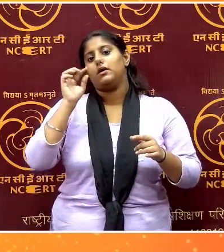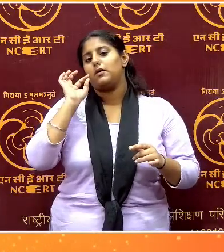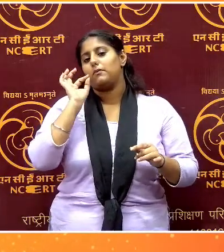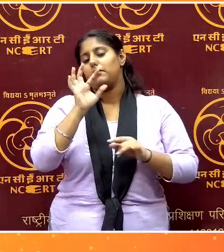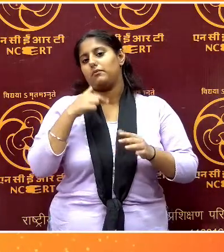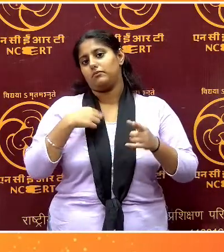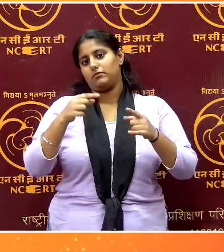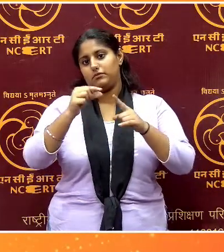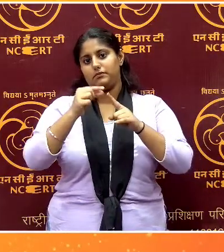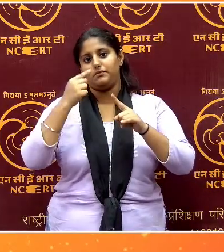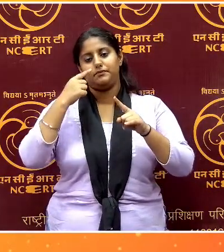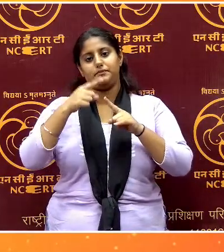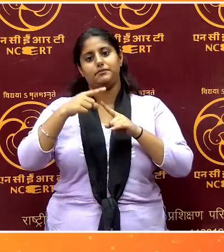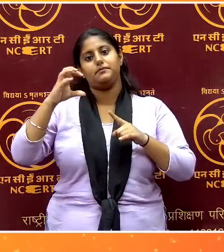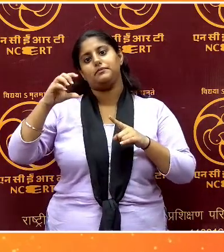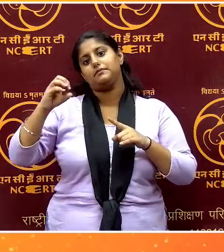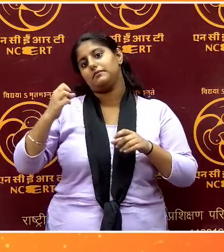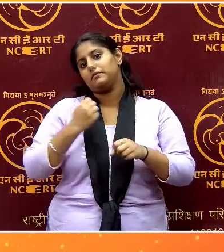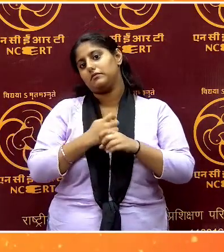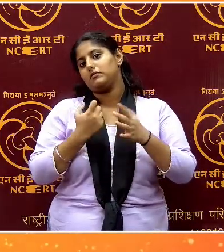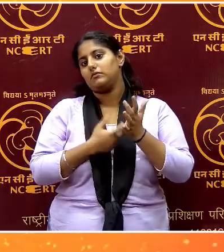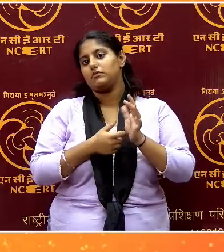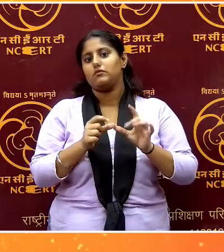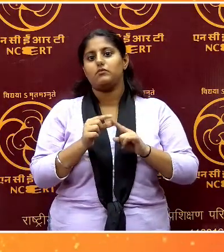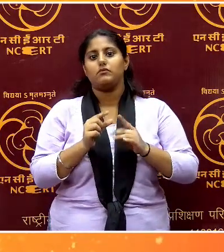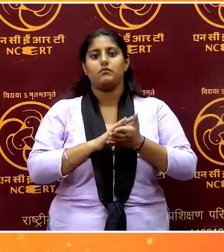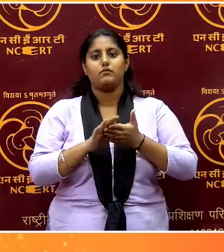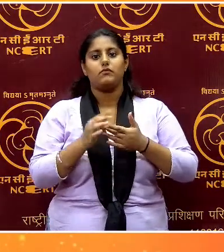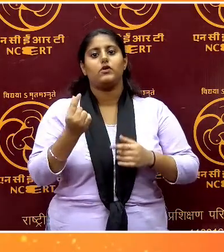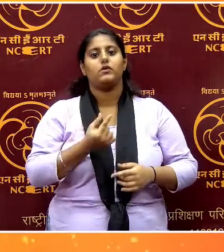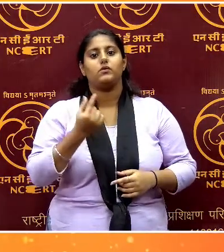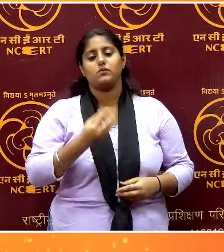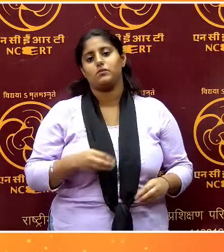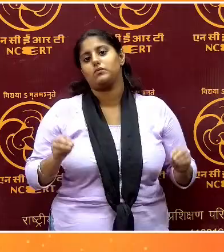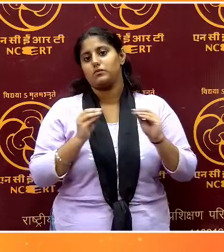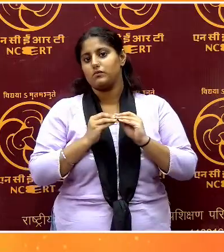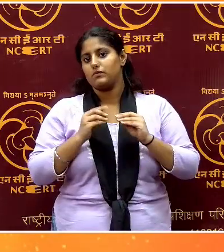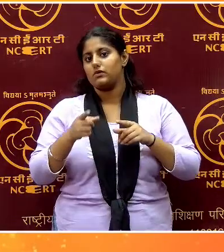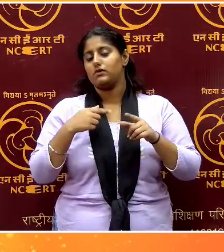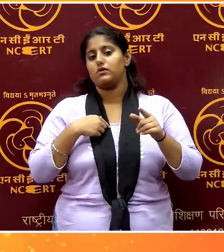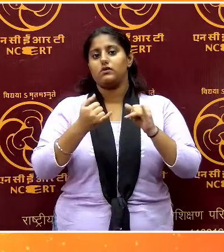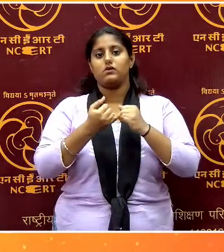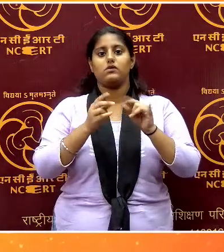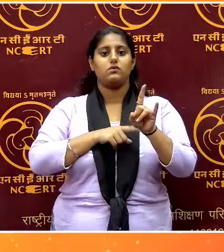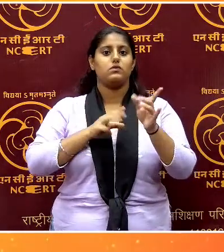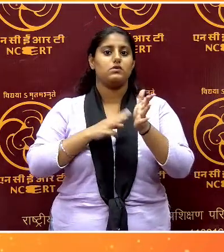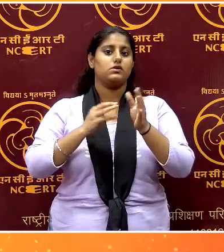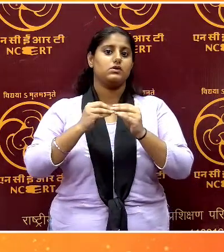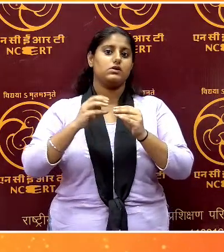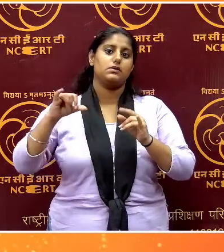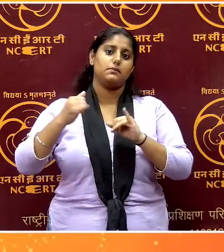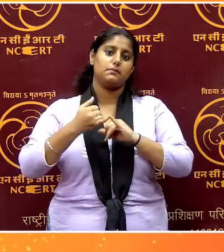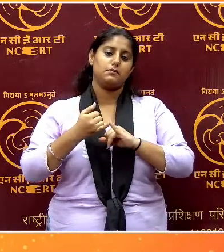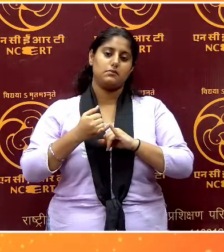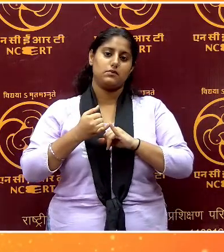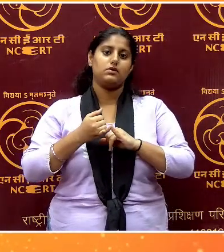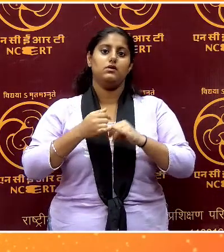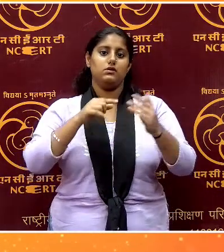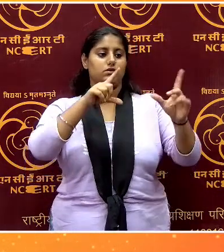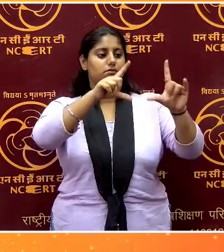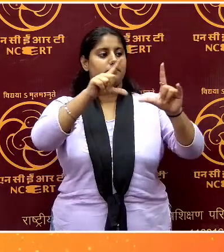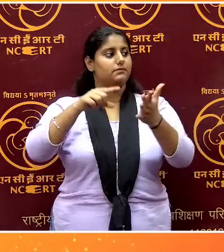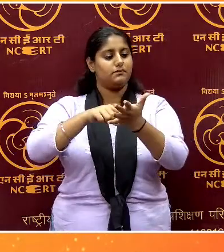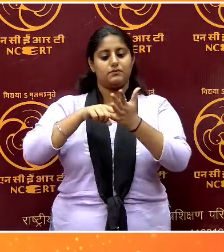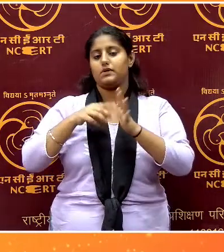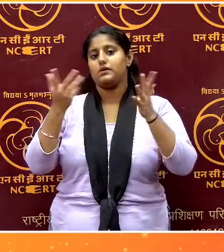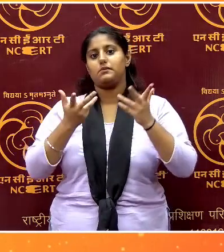particular pictograph, is added to show what each symbol or picture represents. Right. Each symbol